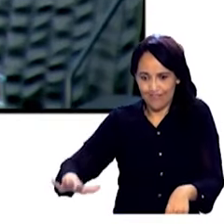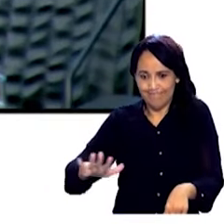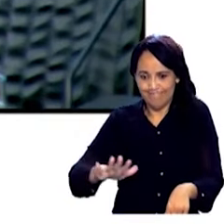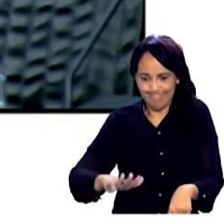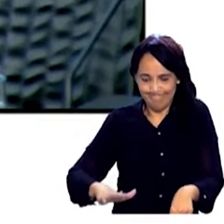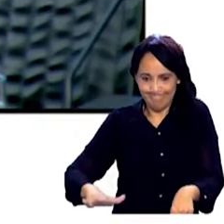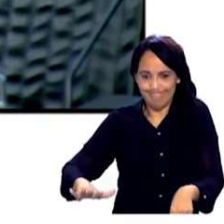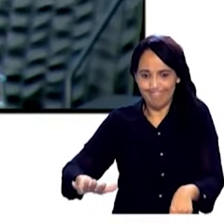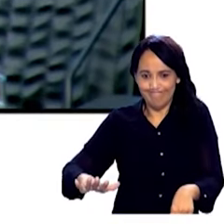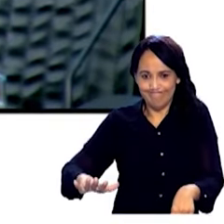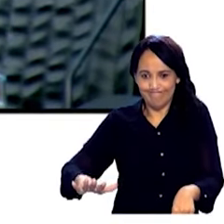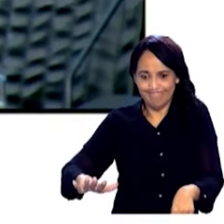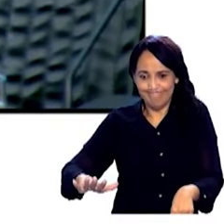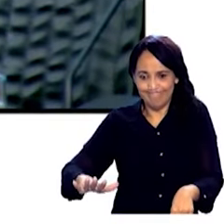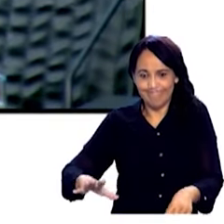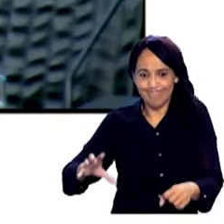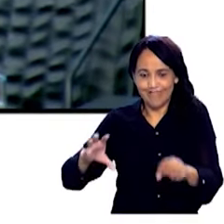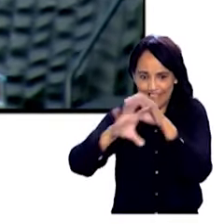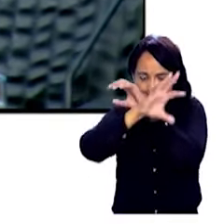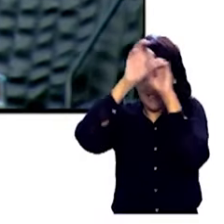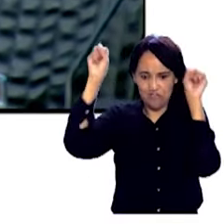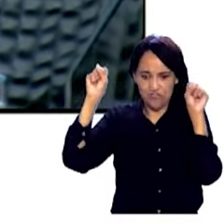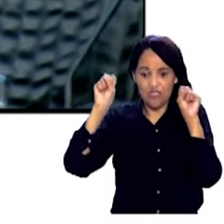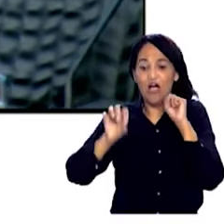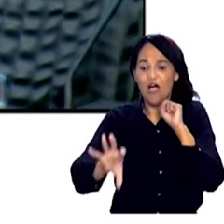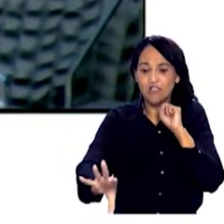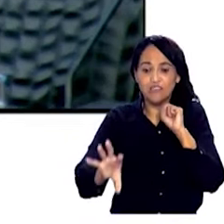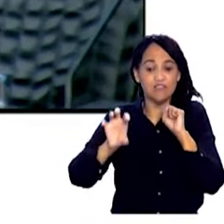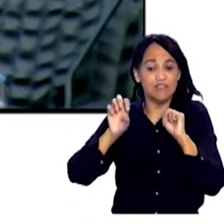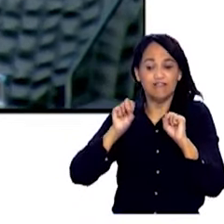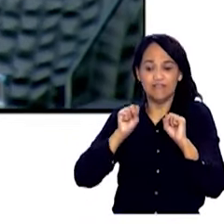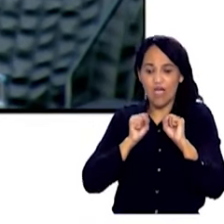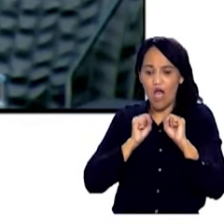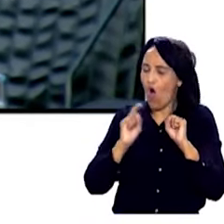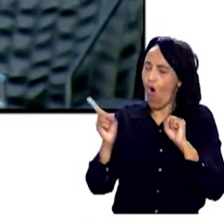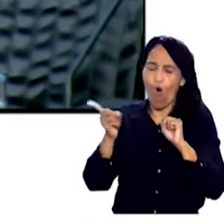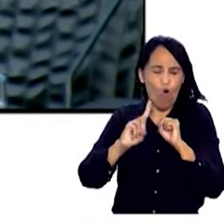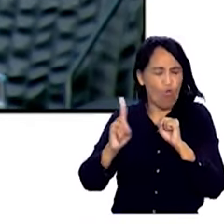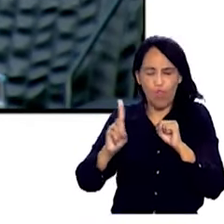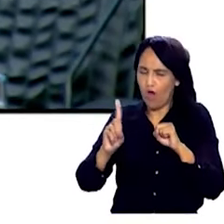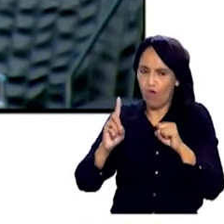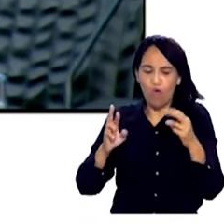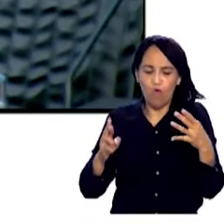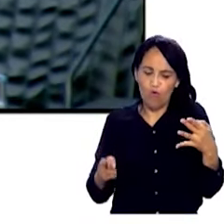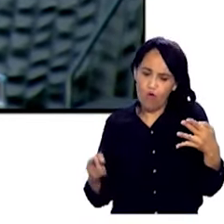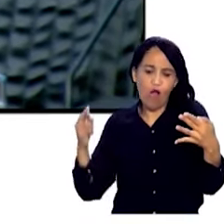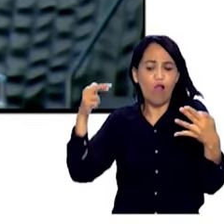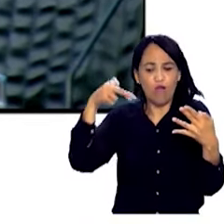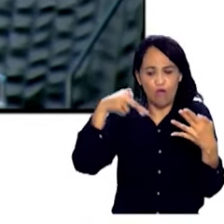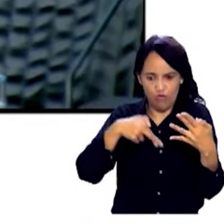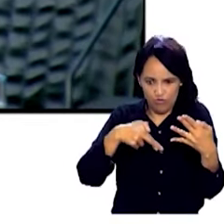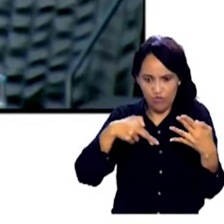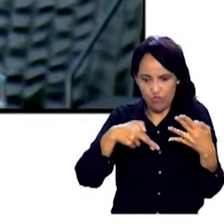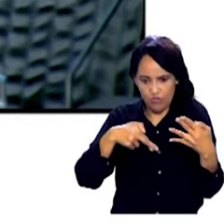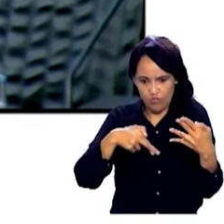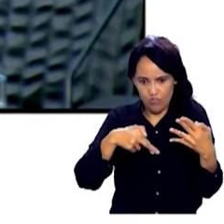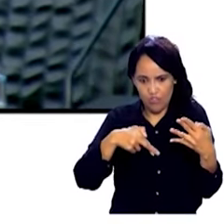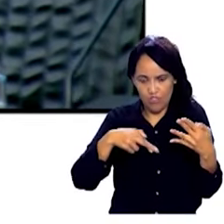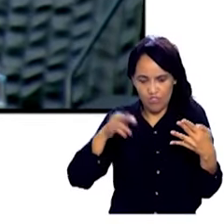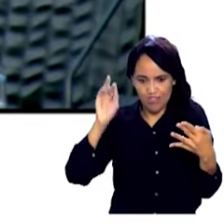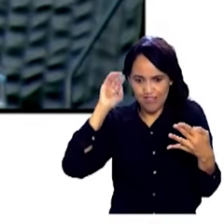decline an appeal the cour Own practice is to Grant shari on the Affirmative vote of Four